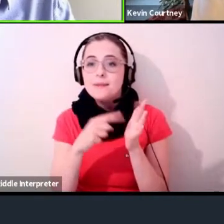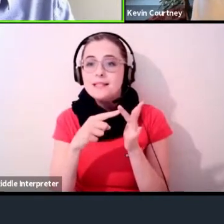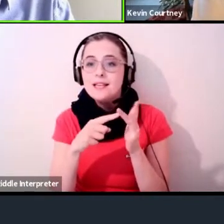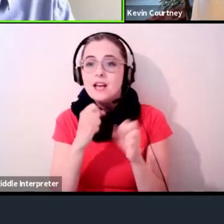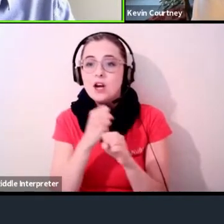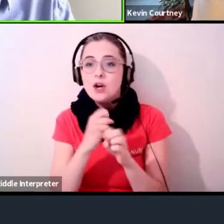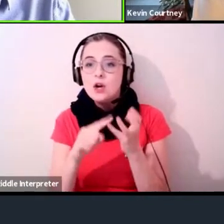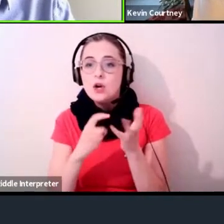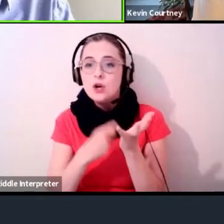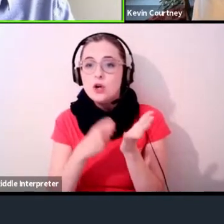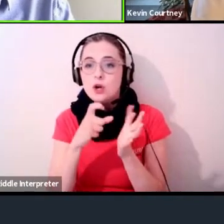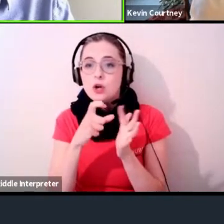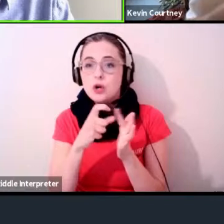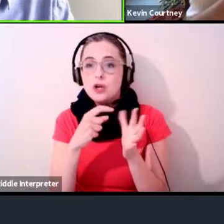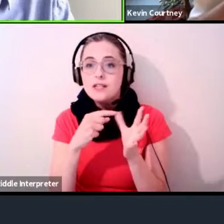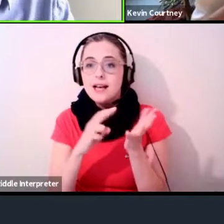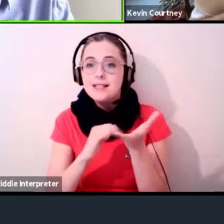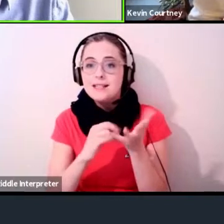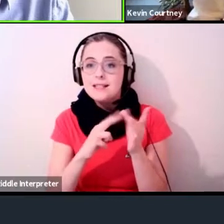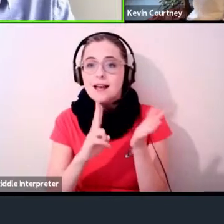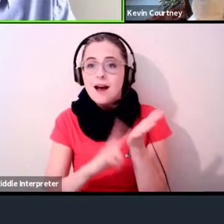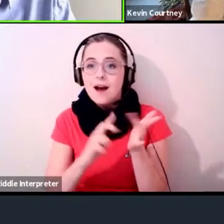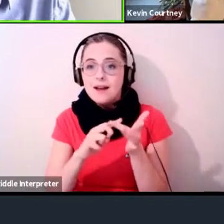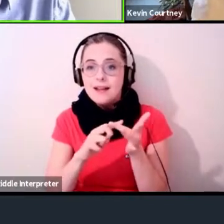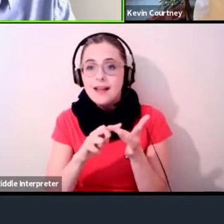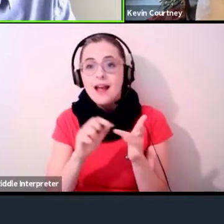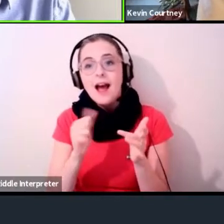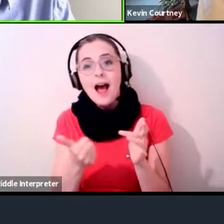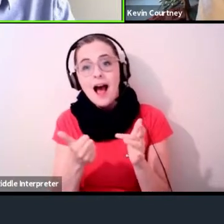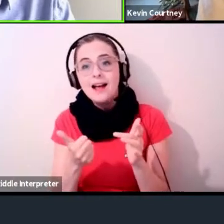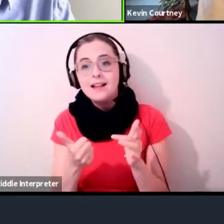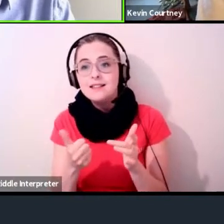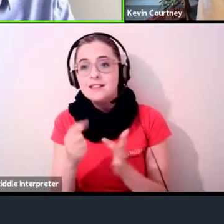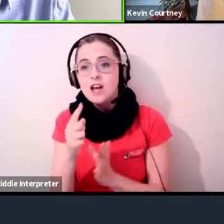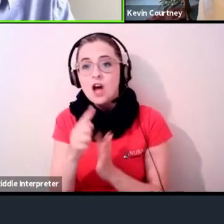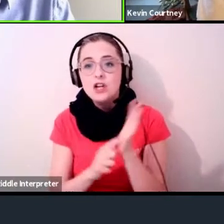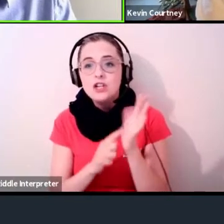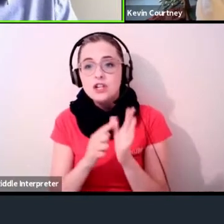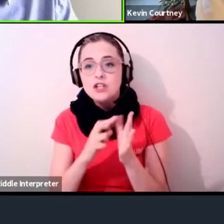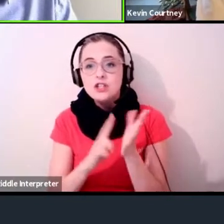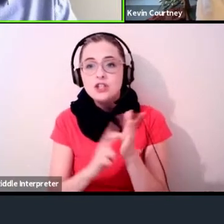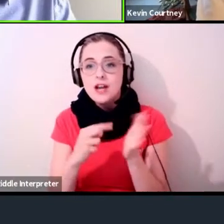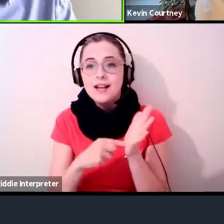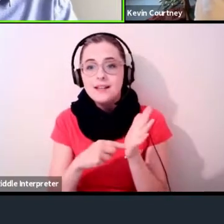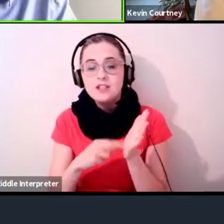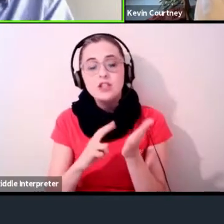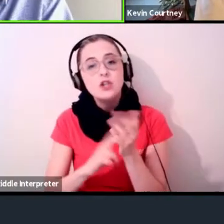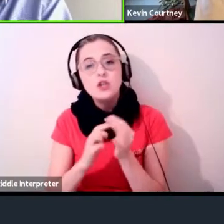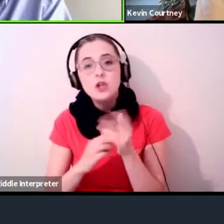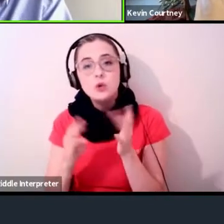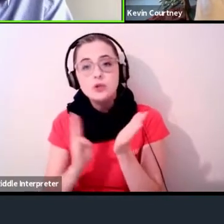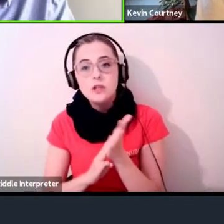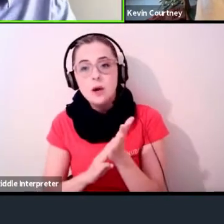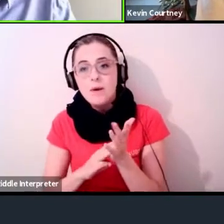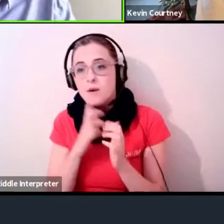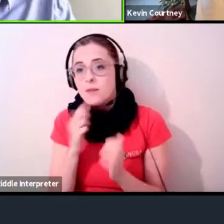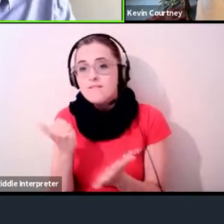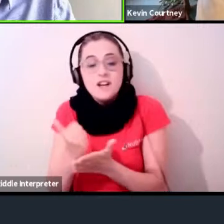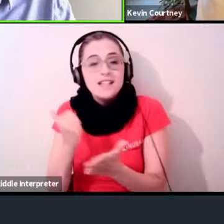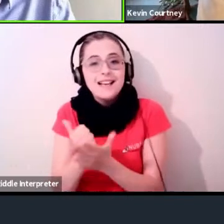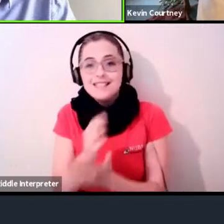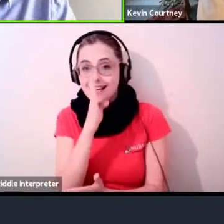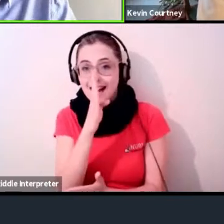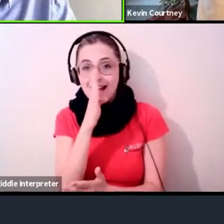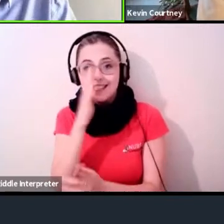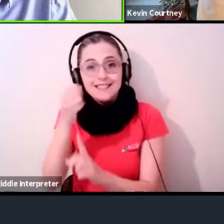Campaigner and Spokesperson, Janet Newsham from the fabulous Hazards Campaign Group. We'll also be hearing later from some of our health and